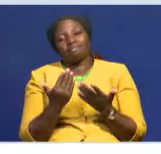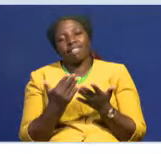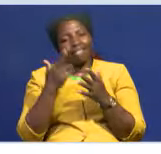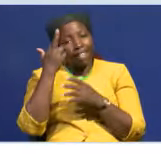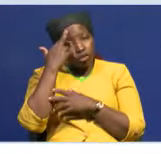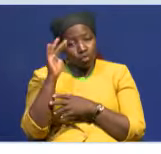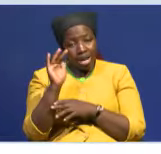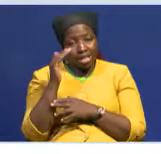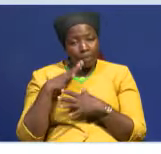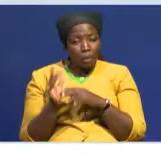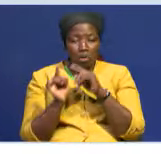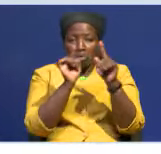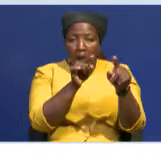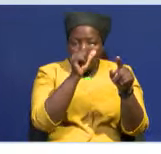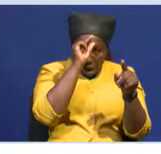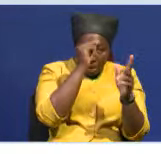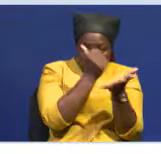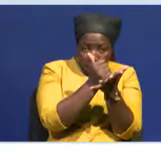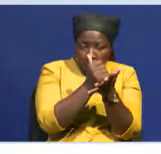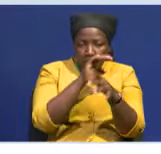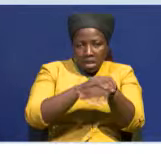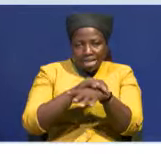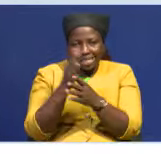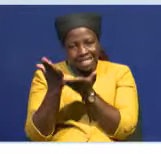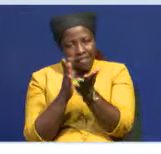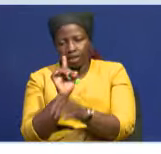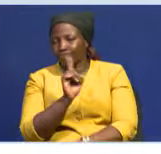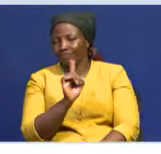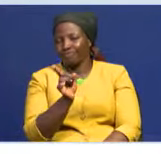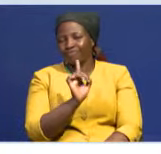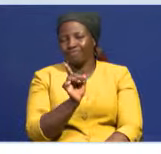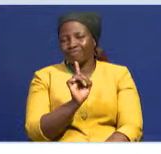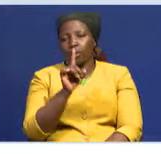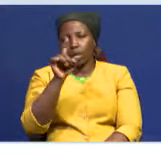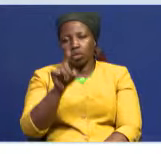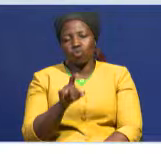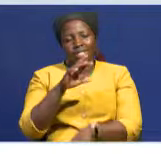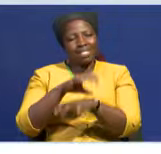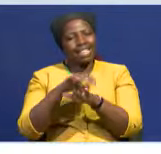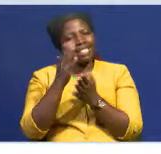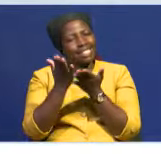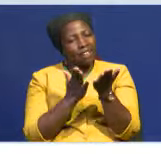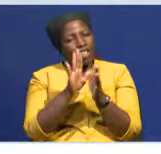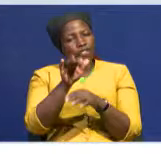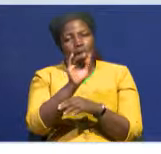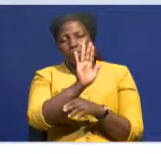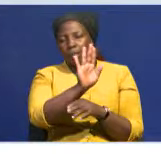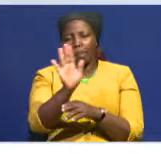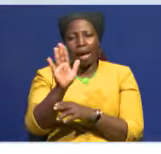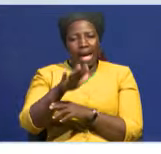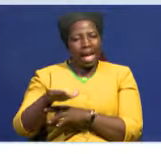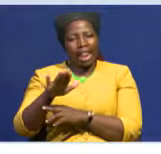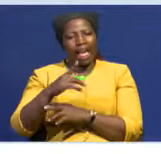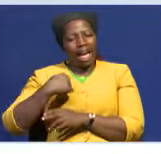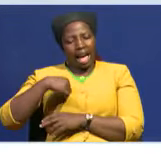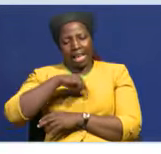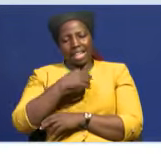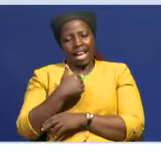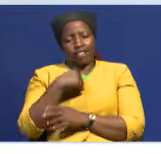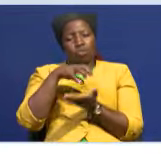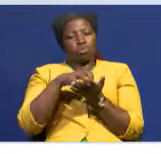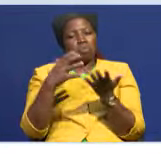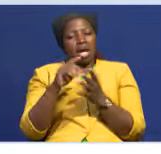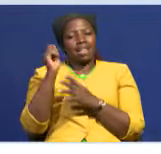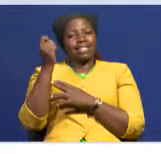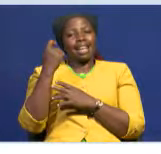offices to consume government services. You should be able to consume government services from wherever you are. We have been having situations where even Kenyans